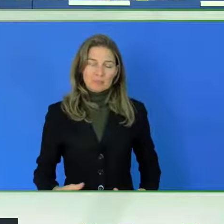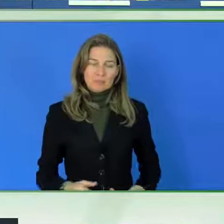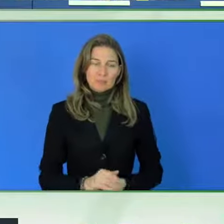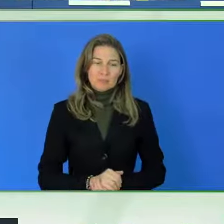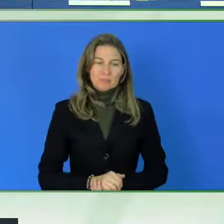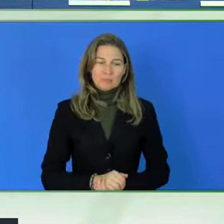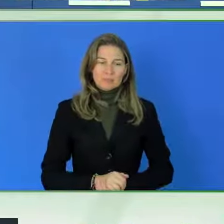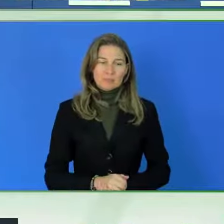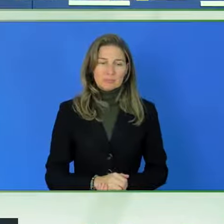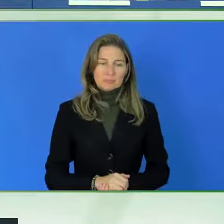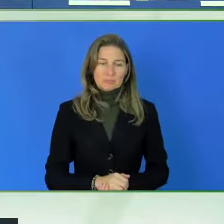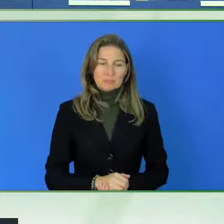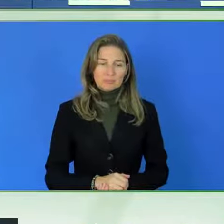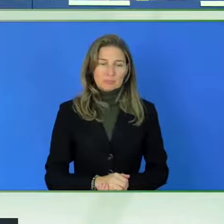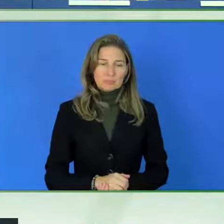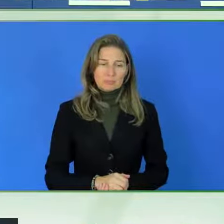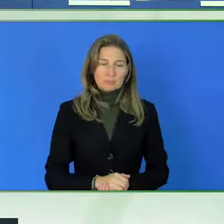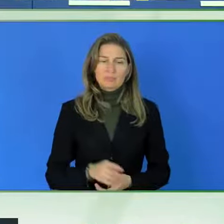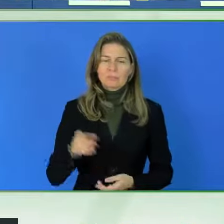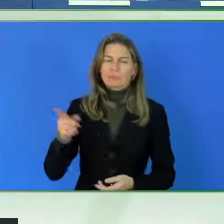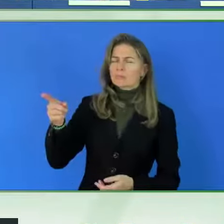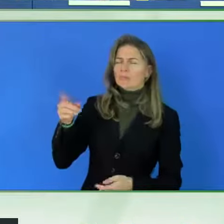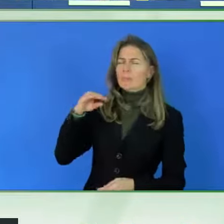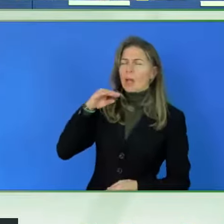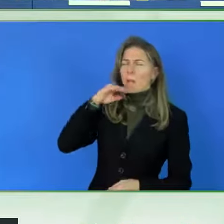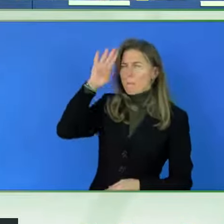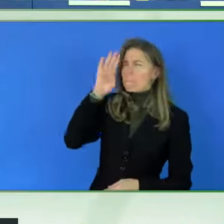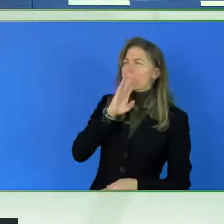My parents noticed it quickly.